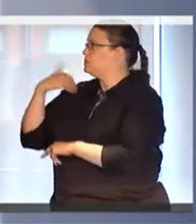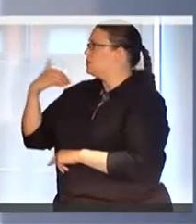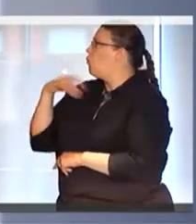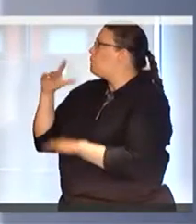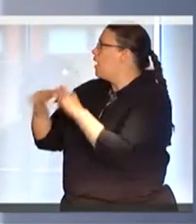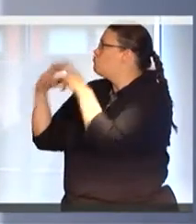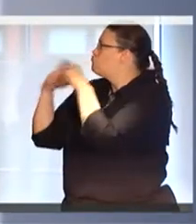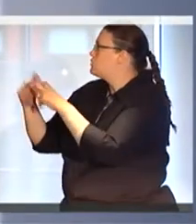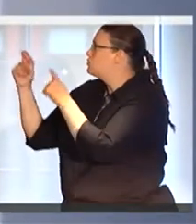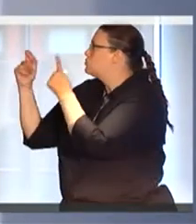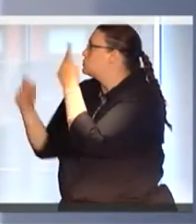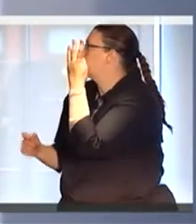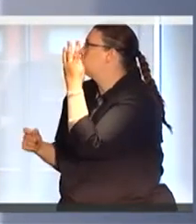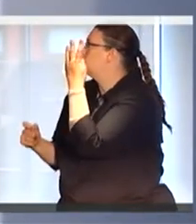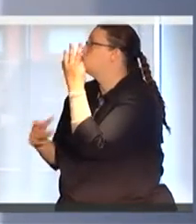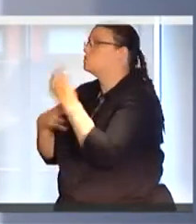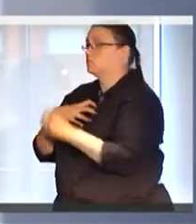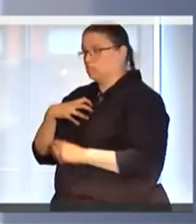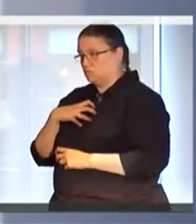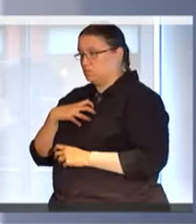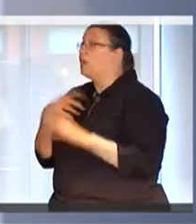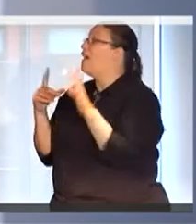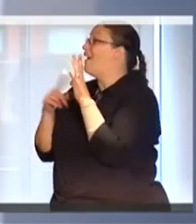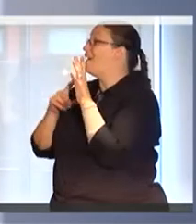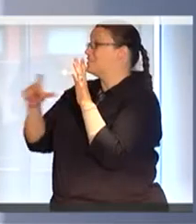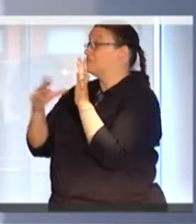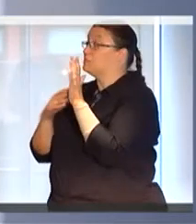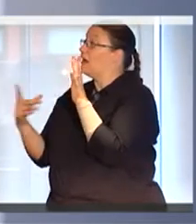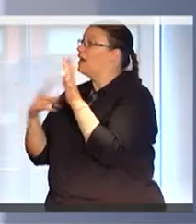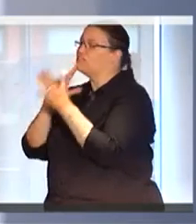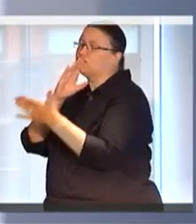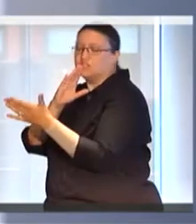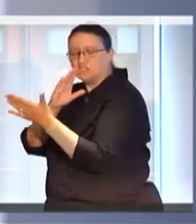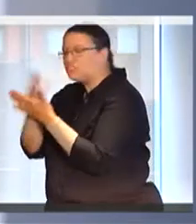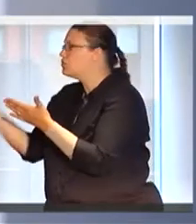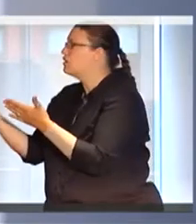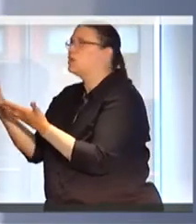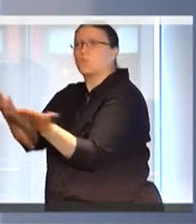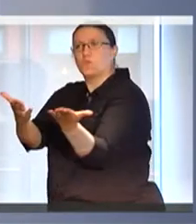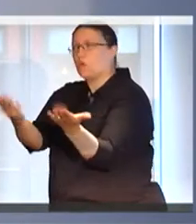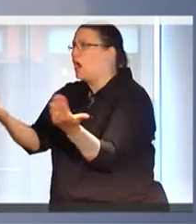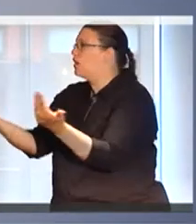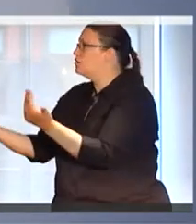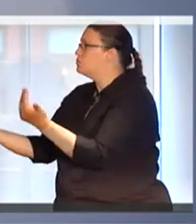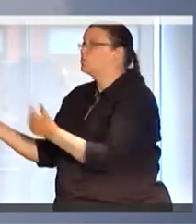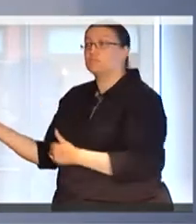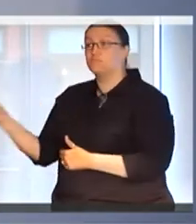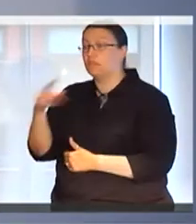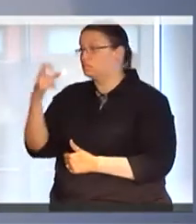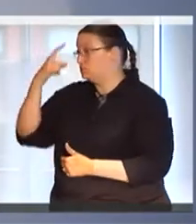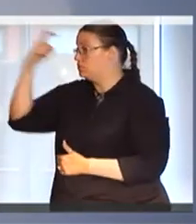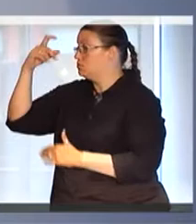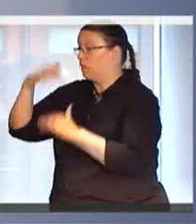predecessor, CTN. The ACMA genuinely welcomes further suggestions about the subject matters of its